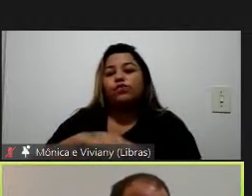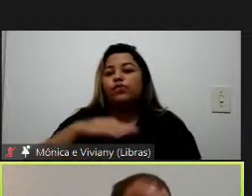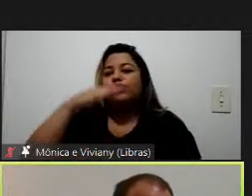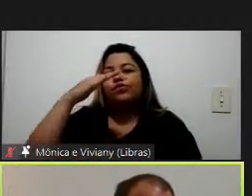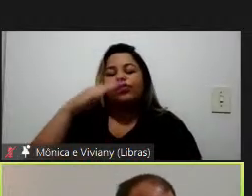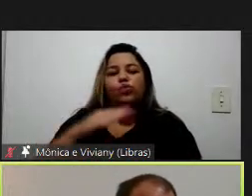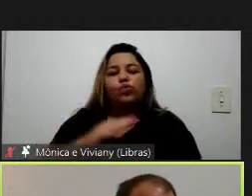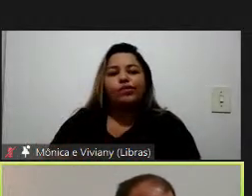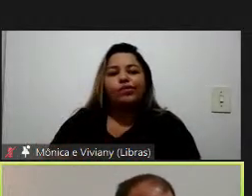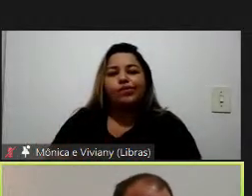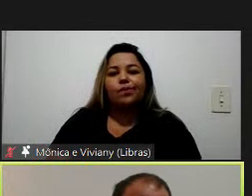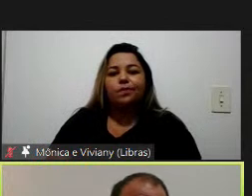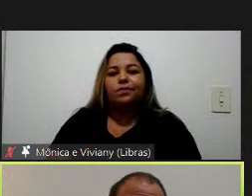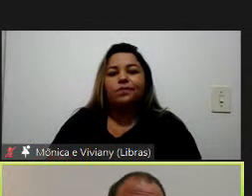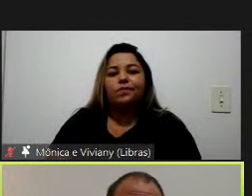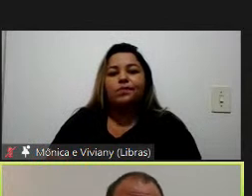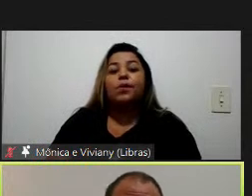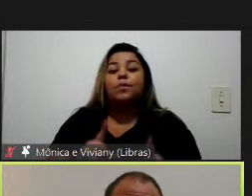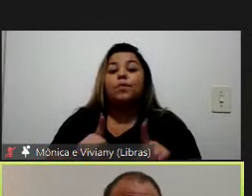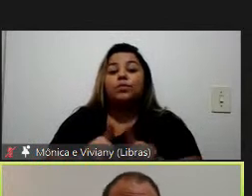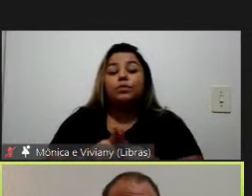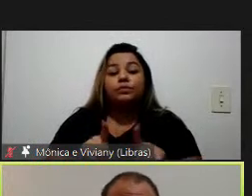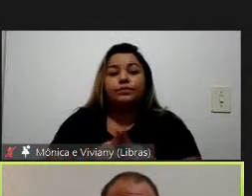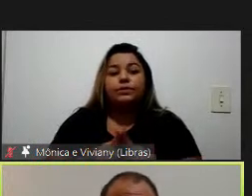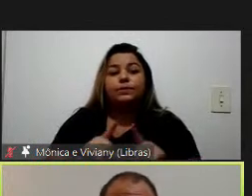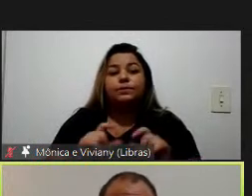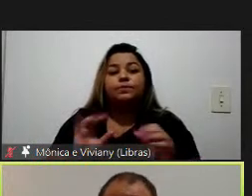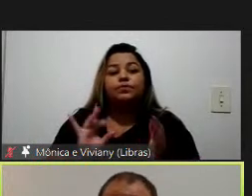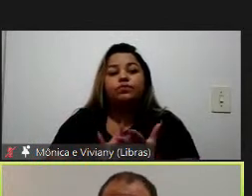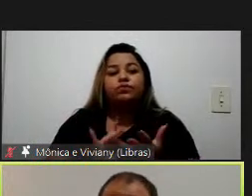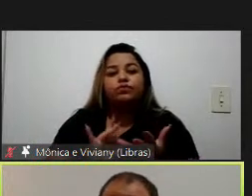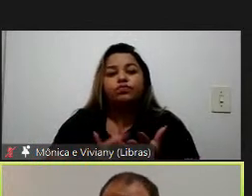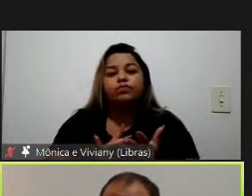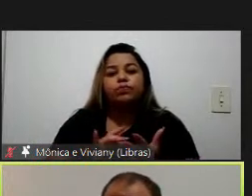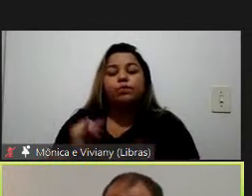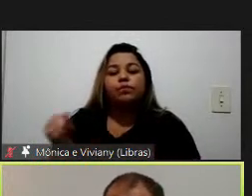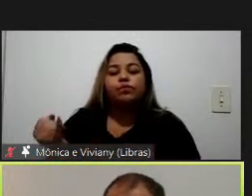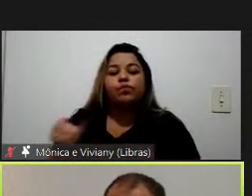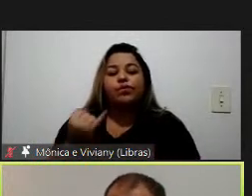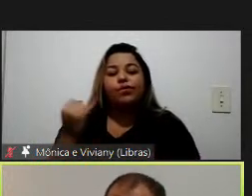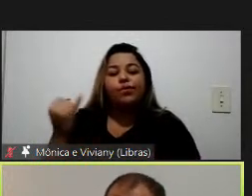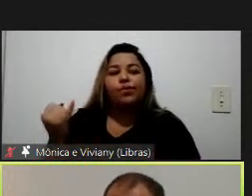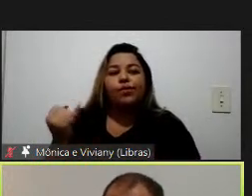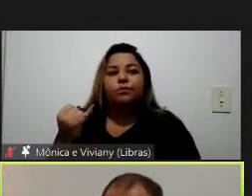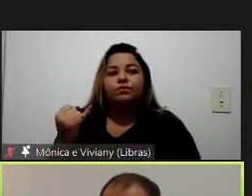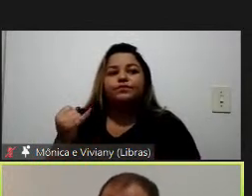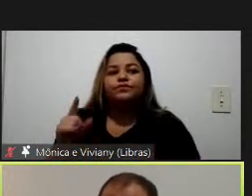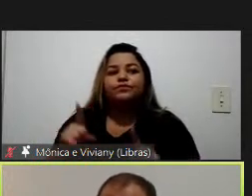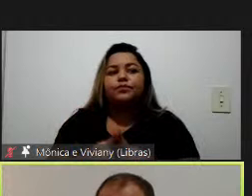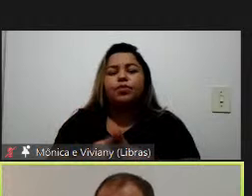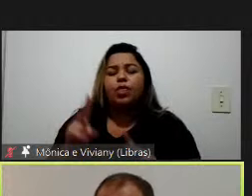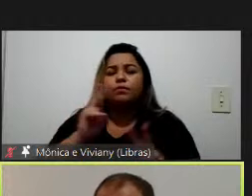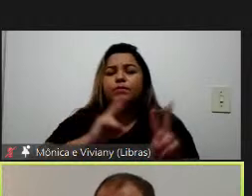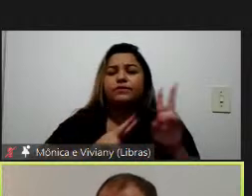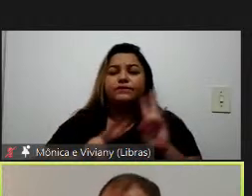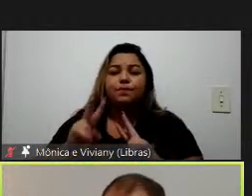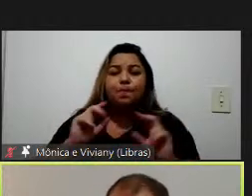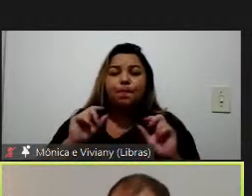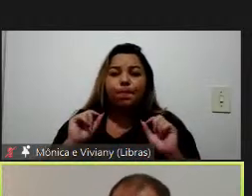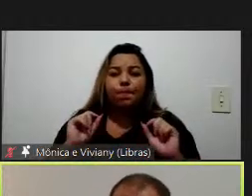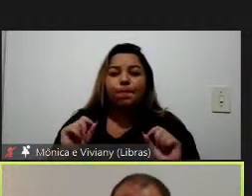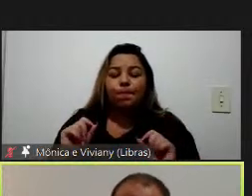really an exponential growth. And also the prevalence of obesity among children has risen a